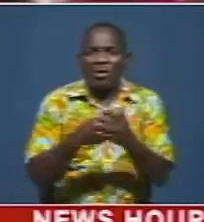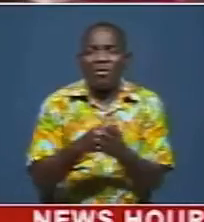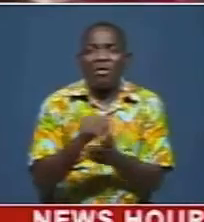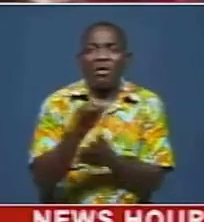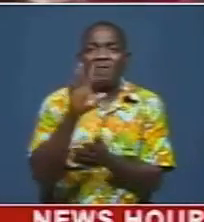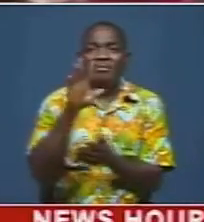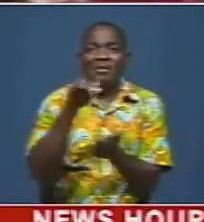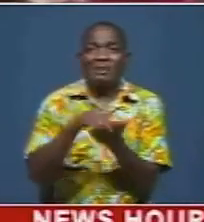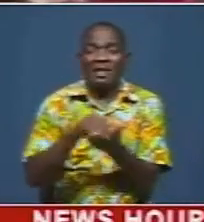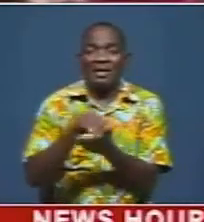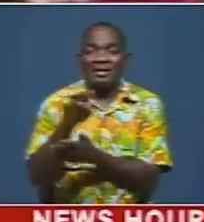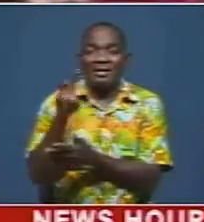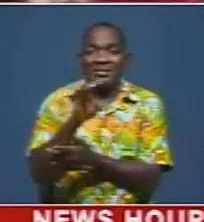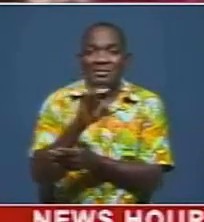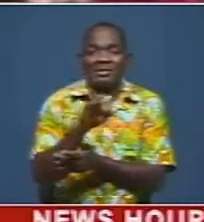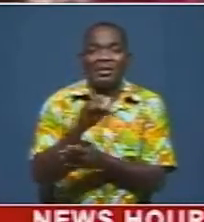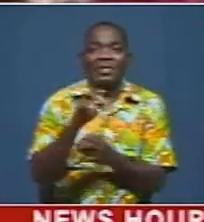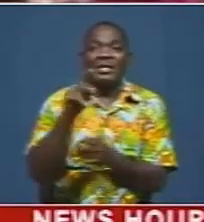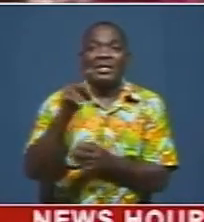5,700 kilometers.